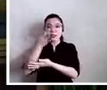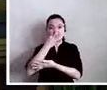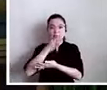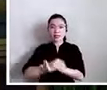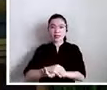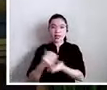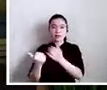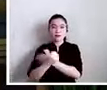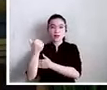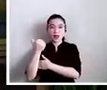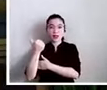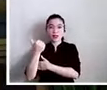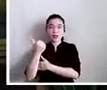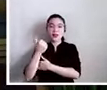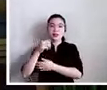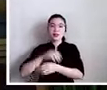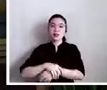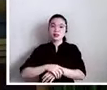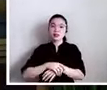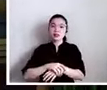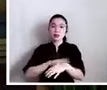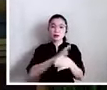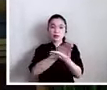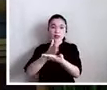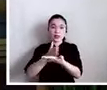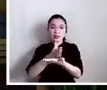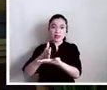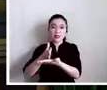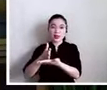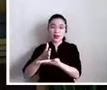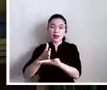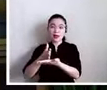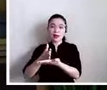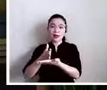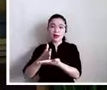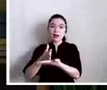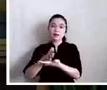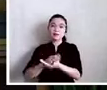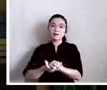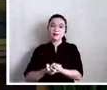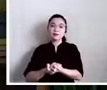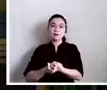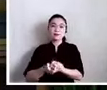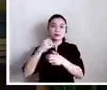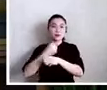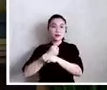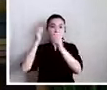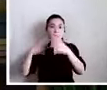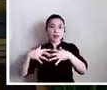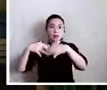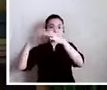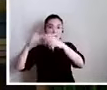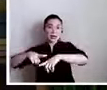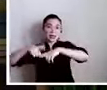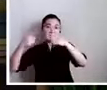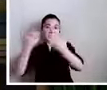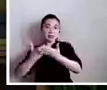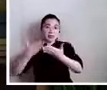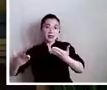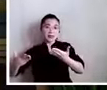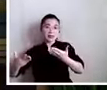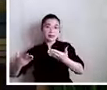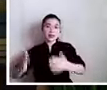money, others would, in their capacity to build up greater things in life, magpatukod